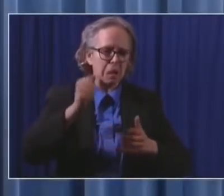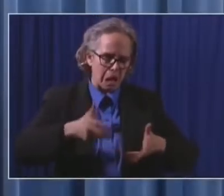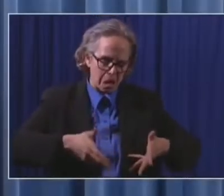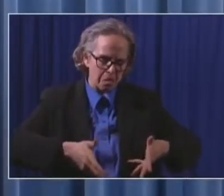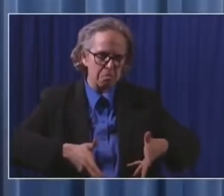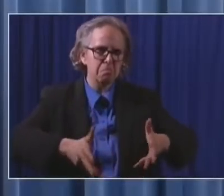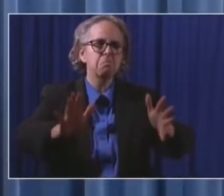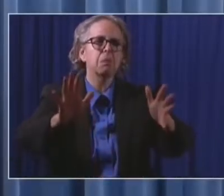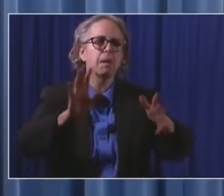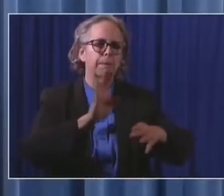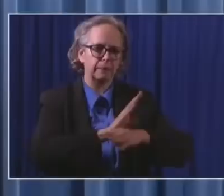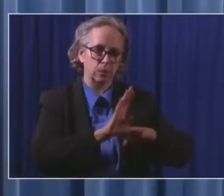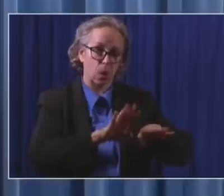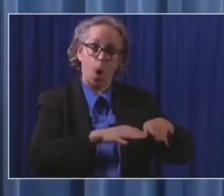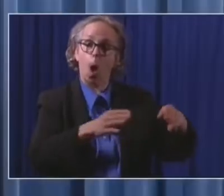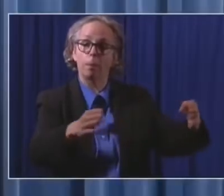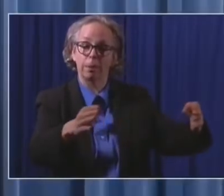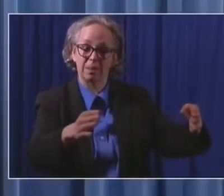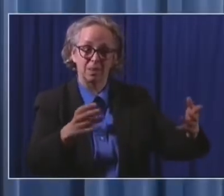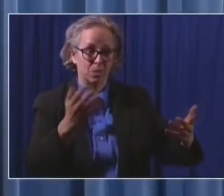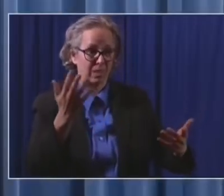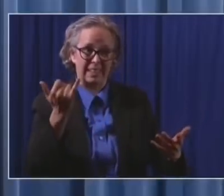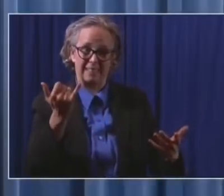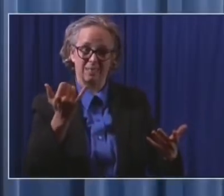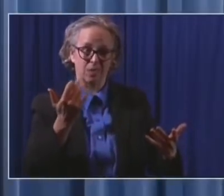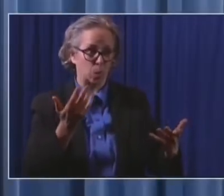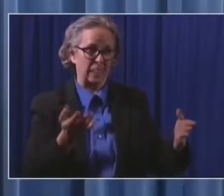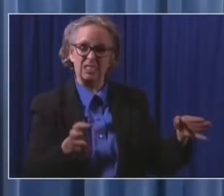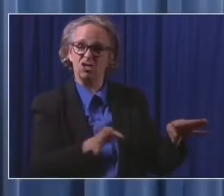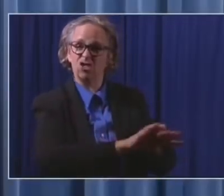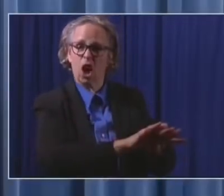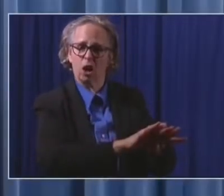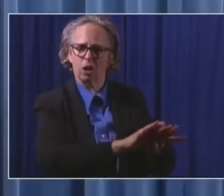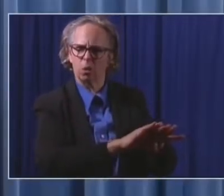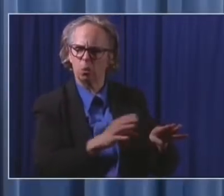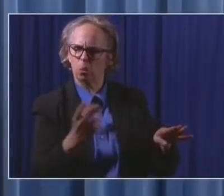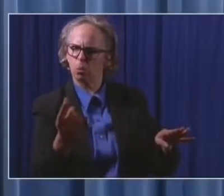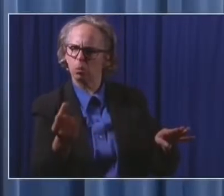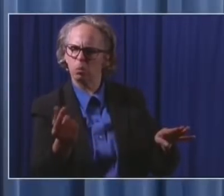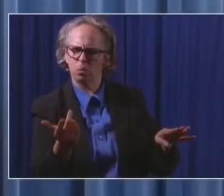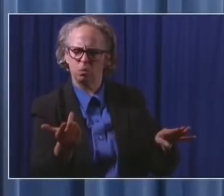we felt that the consequence to Ohioans of